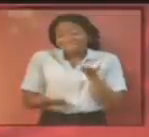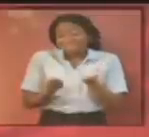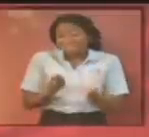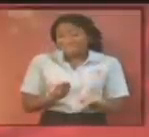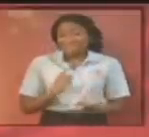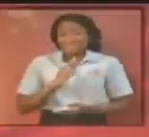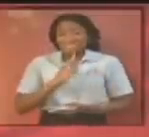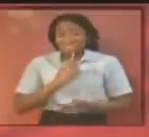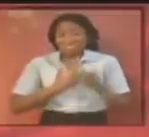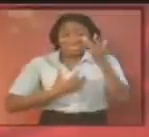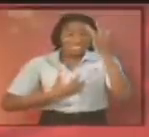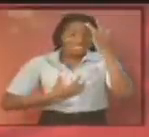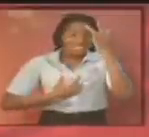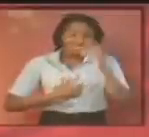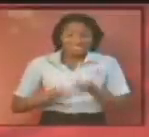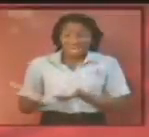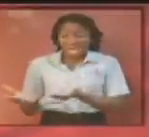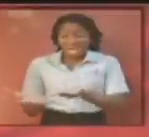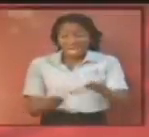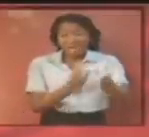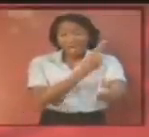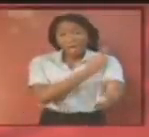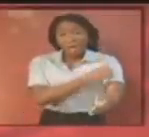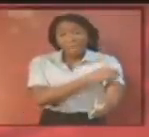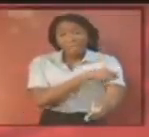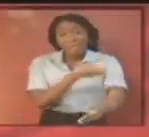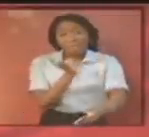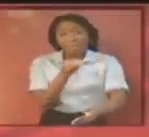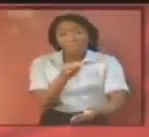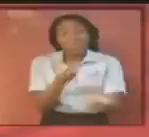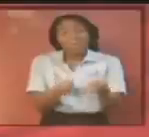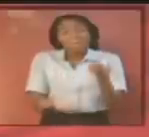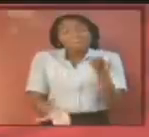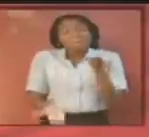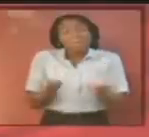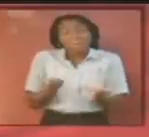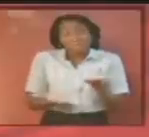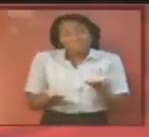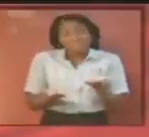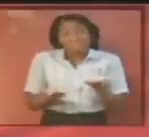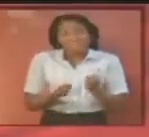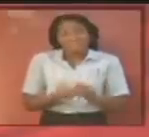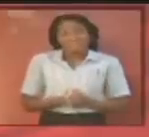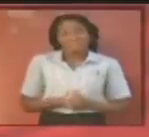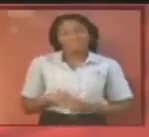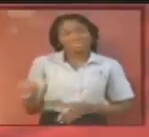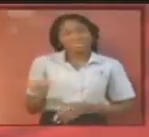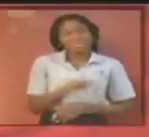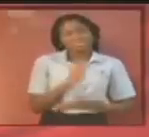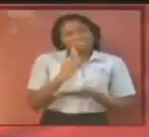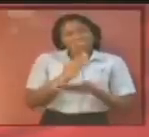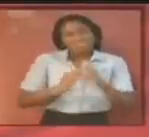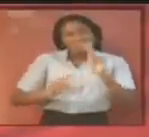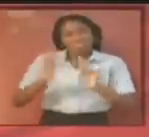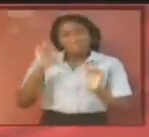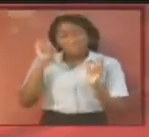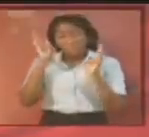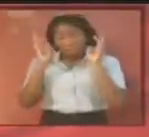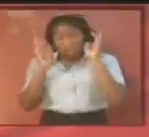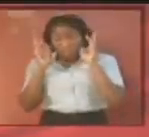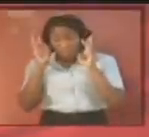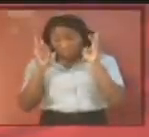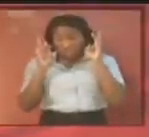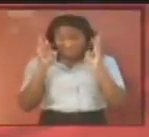being hospitalized, or unfortunately dying. Finally, many people are concerned about the side effects of the vaccine.